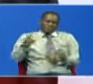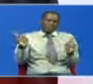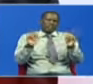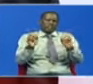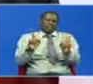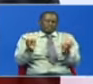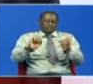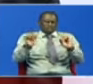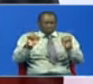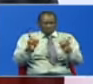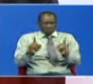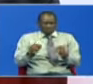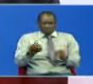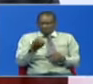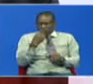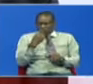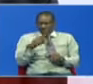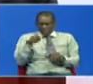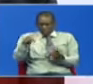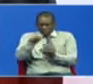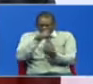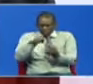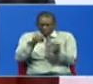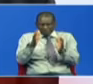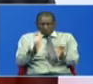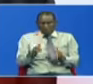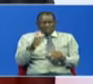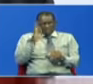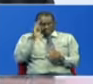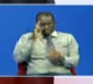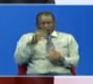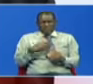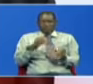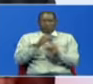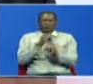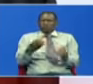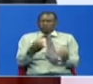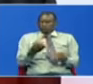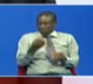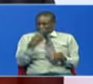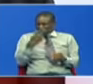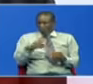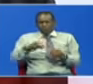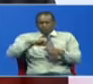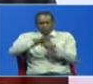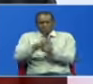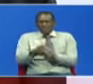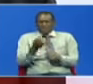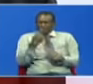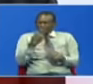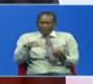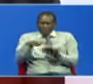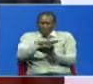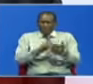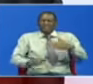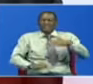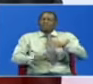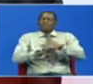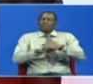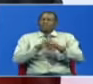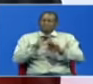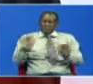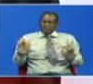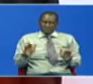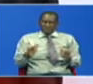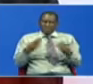indictment on the treatment of these particular cases. Remember, there's no cure for COVID. the treatment is basically supportive. So if